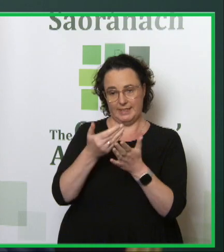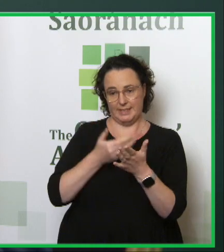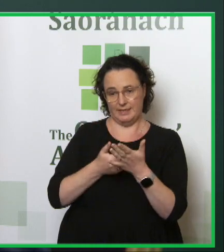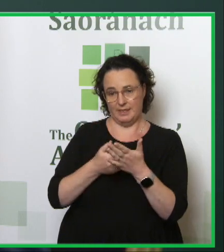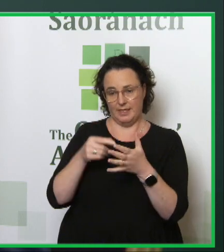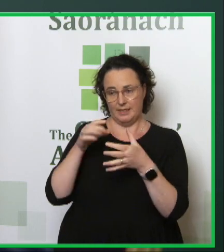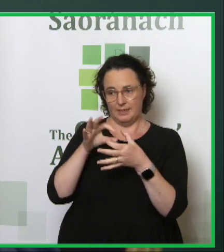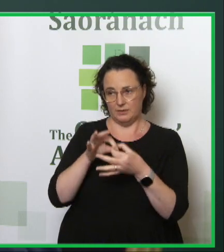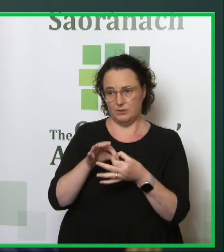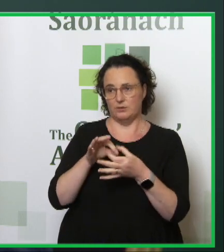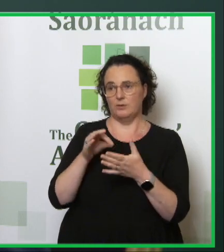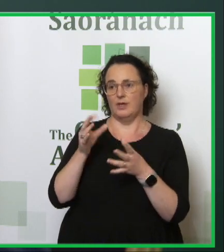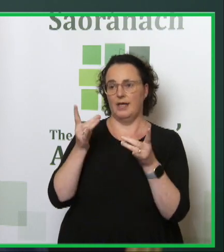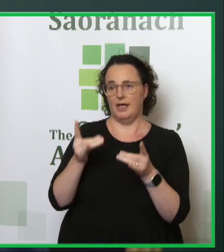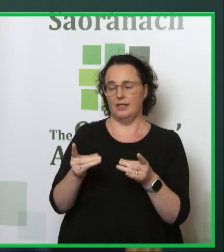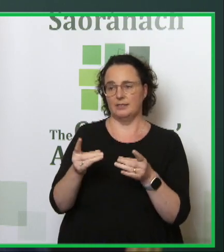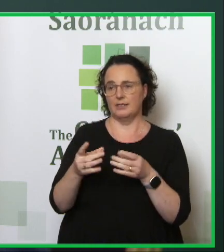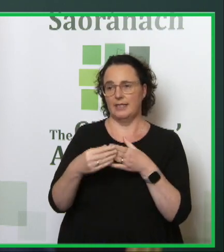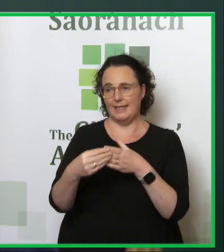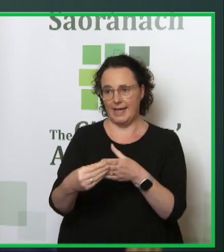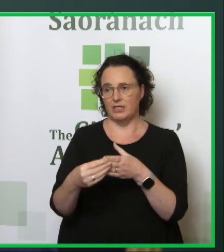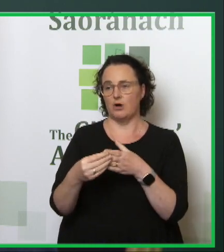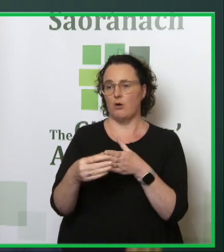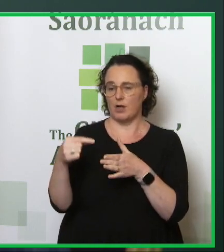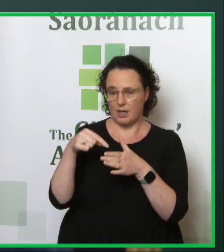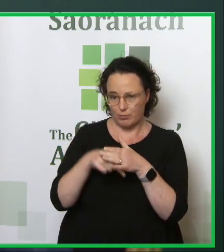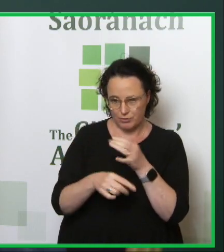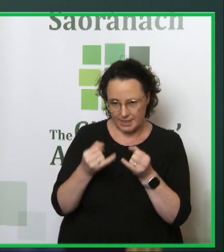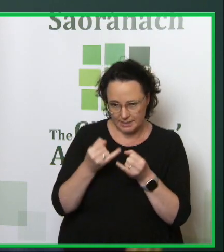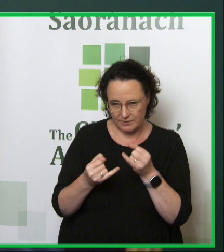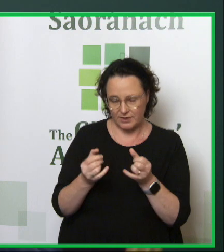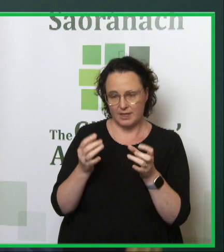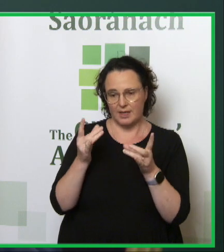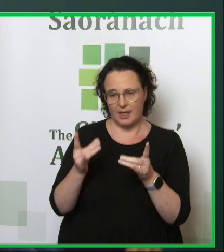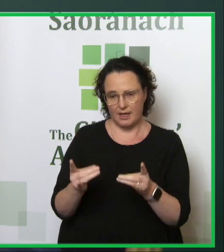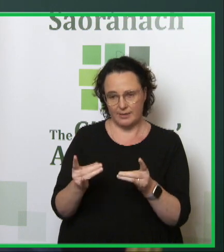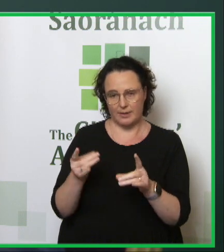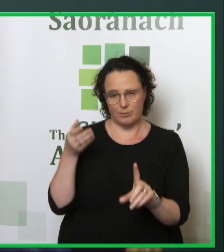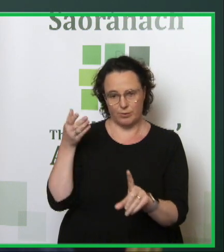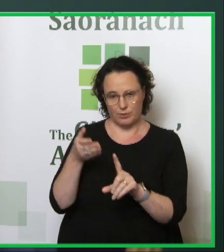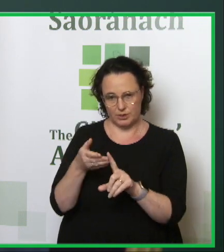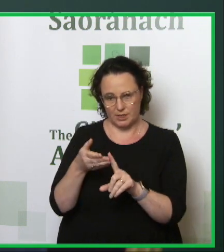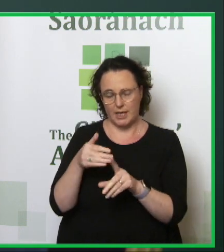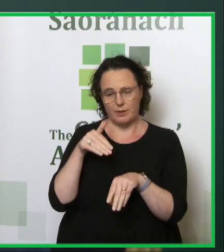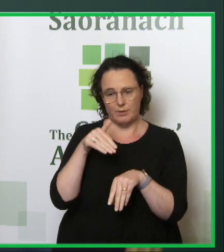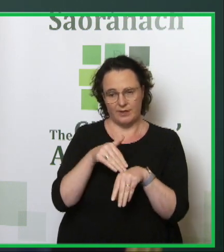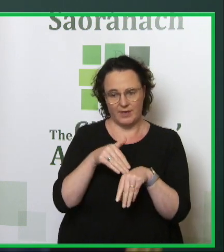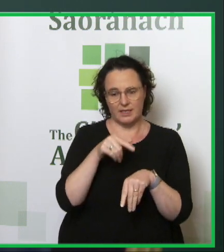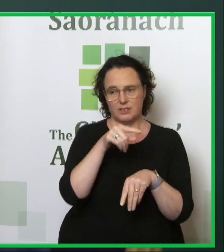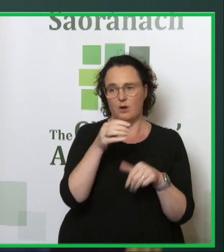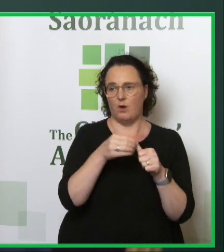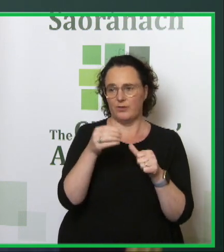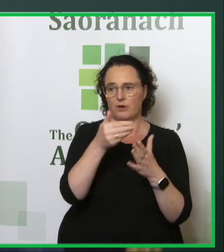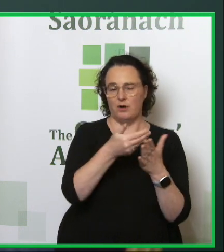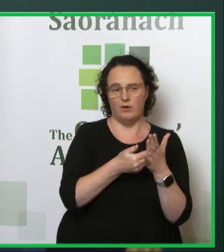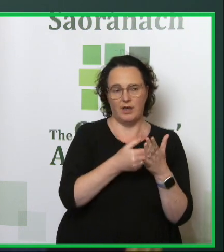recommendation for a health-led approach or a comprehensive health-led approach, it will have implications for other pieces of legislation like the adult caution scheme that